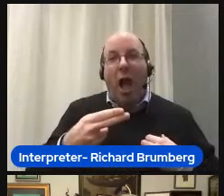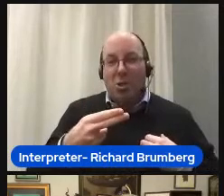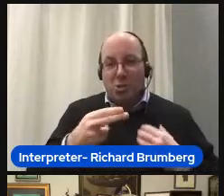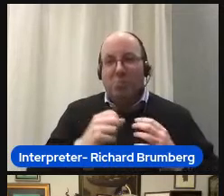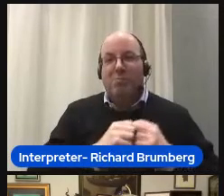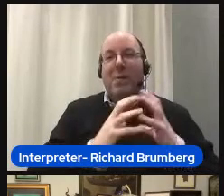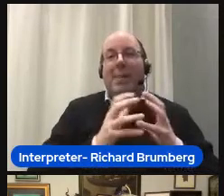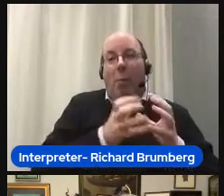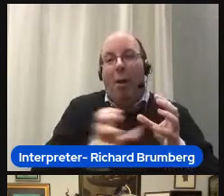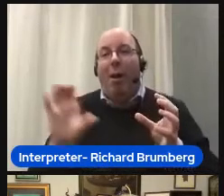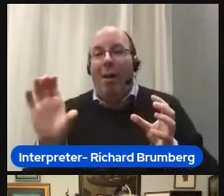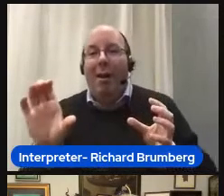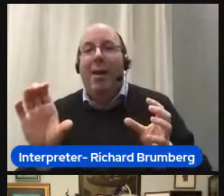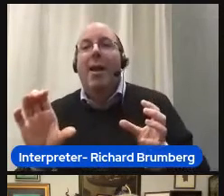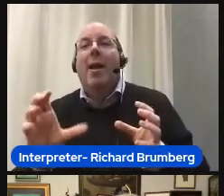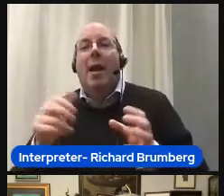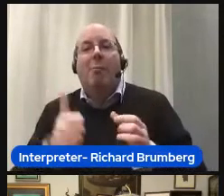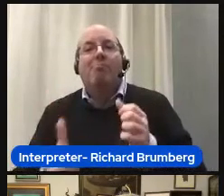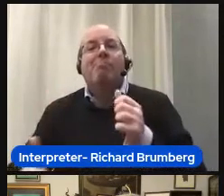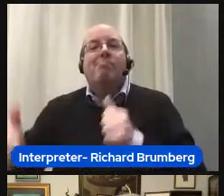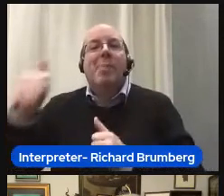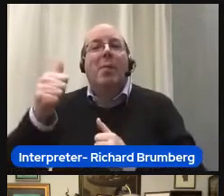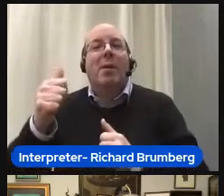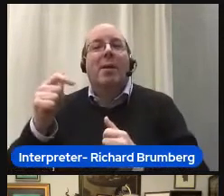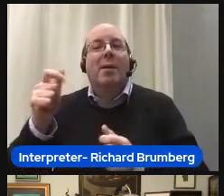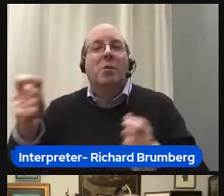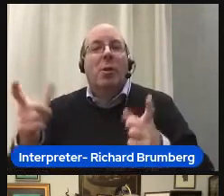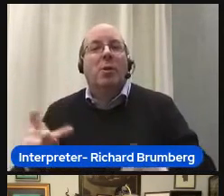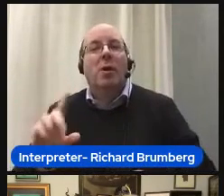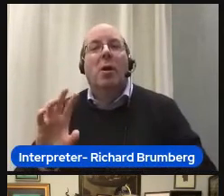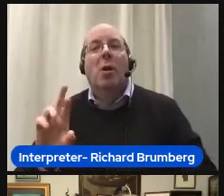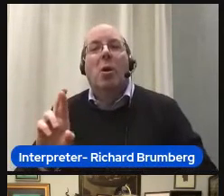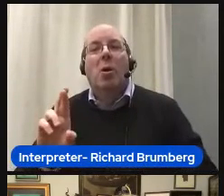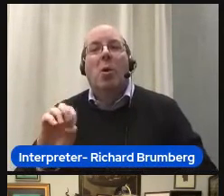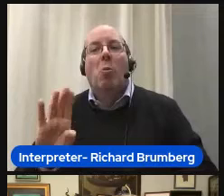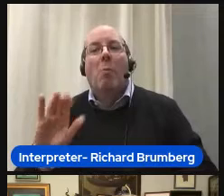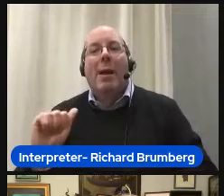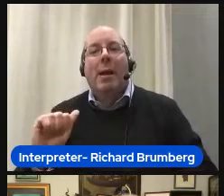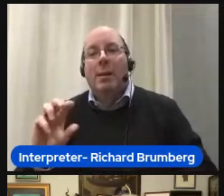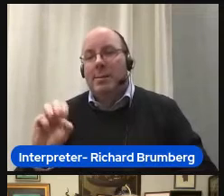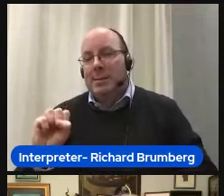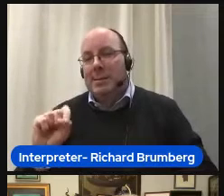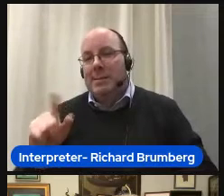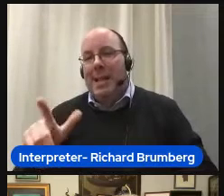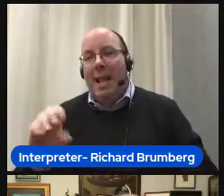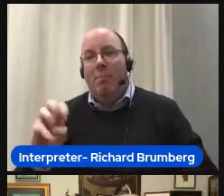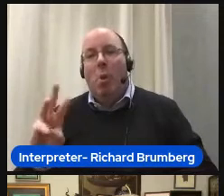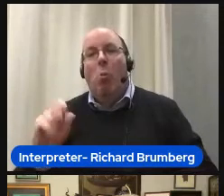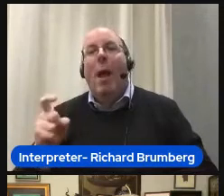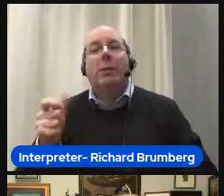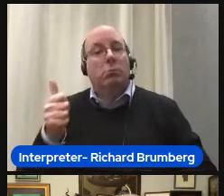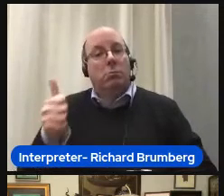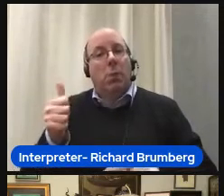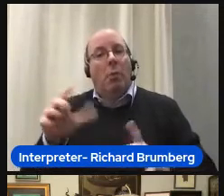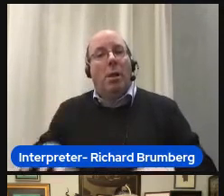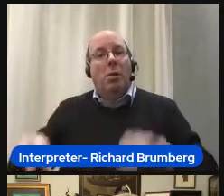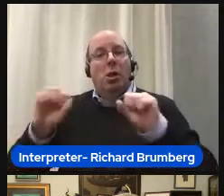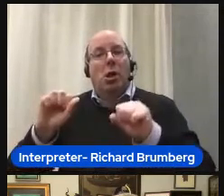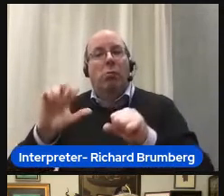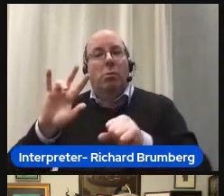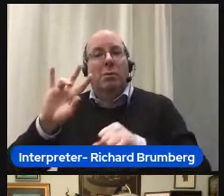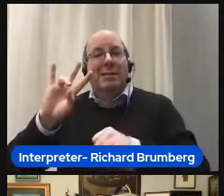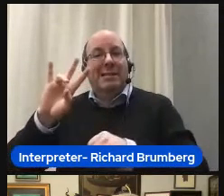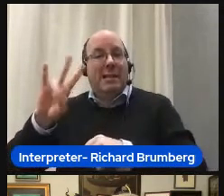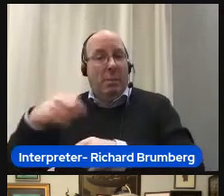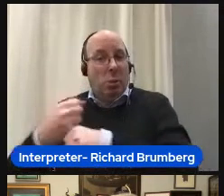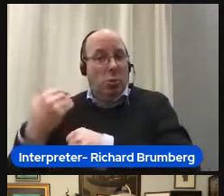later. And our beloved executive director, Rebecca Staple-Wax, took over about 17 years ago. And so it's such so important